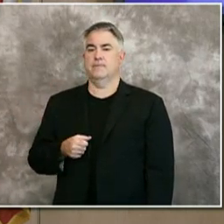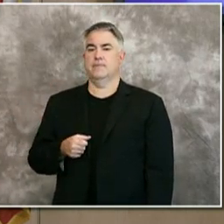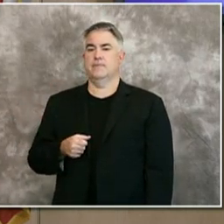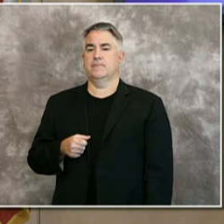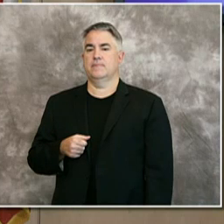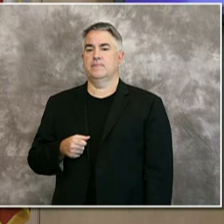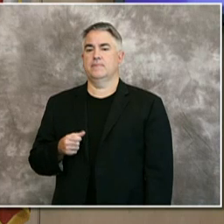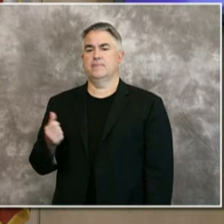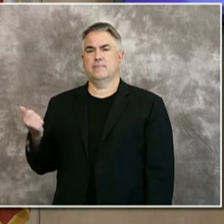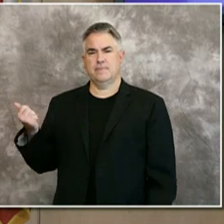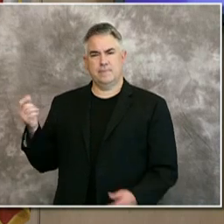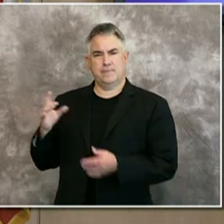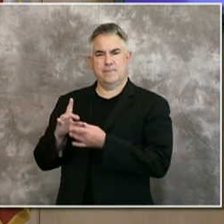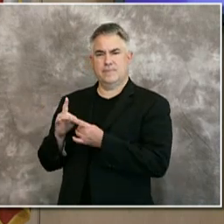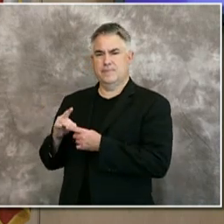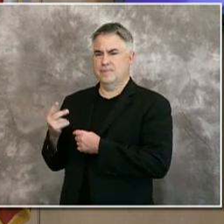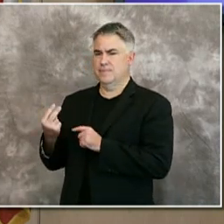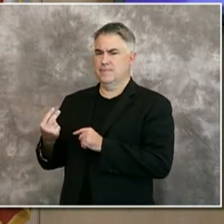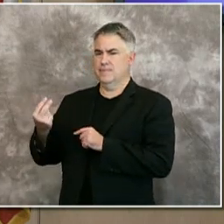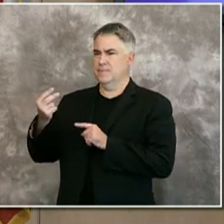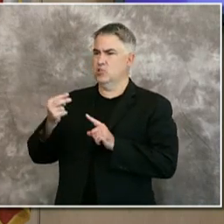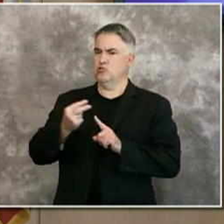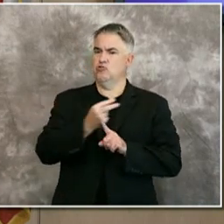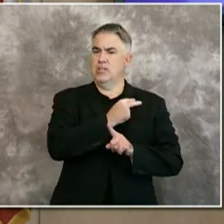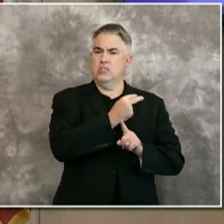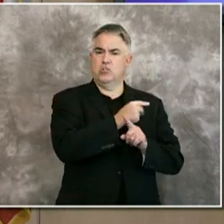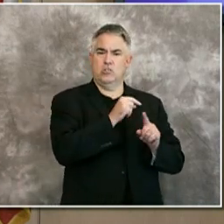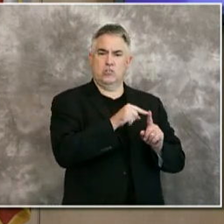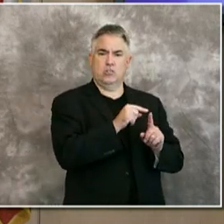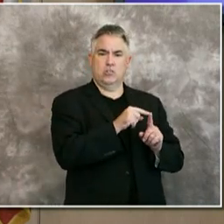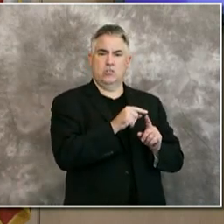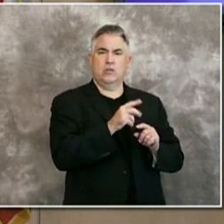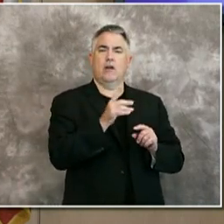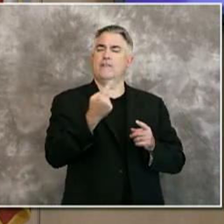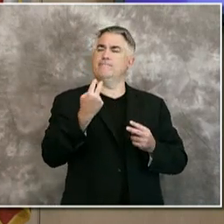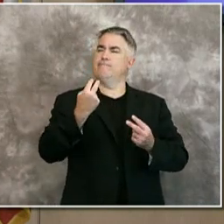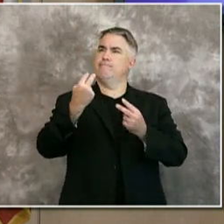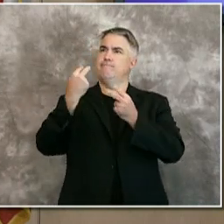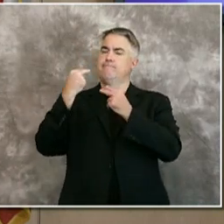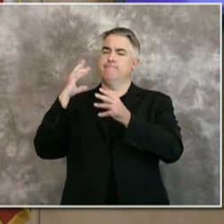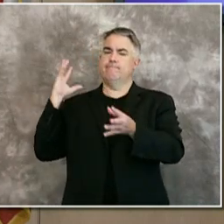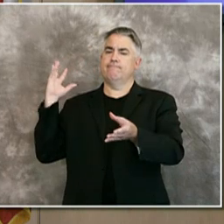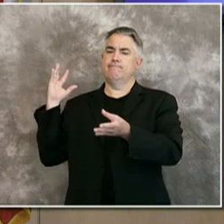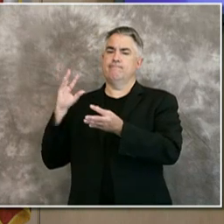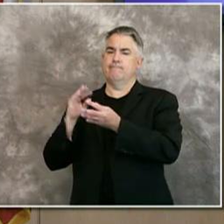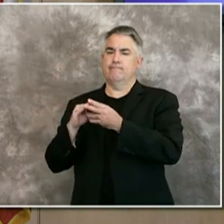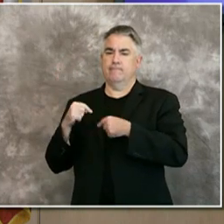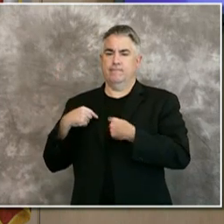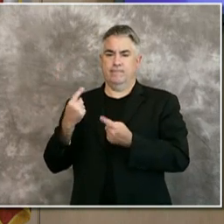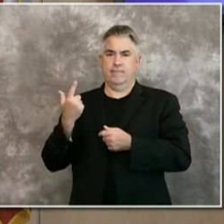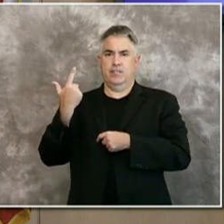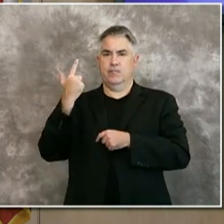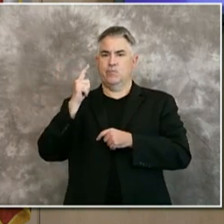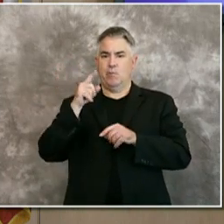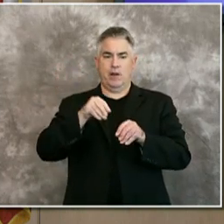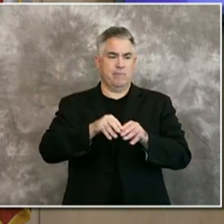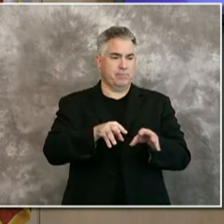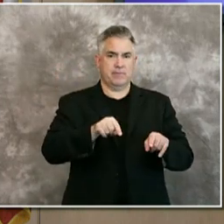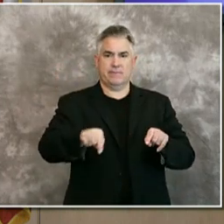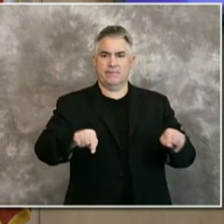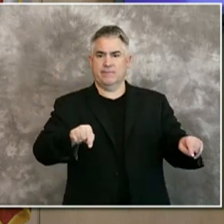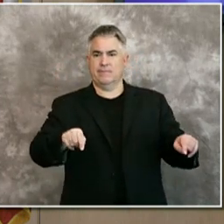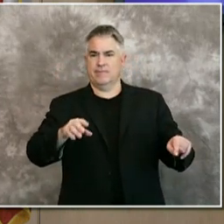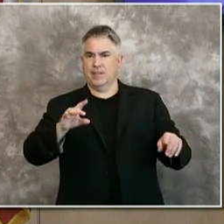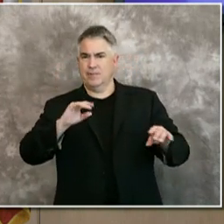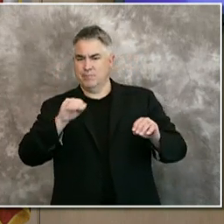look back, but if we can for a second, maybe like reflect. I know 21 outbreaks in 7 days, triggers for the case rate and percentage of cases investigated. Obviously, you guys